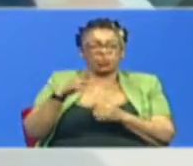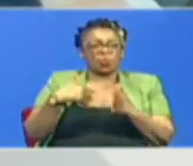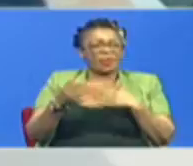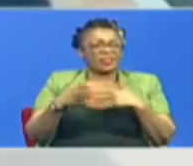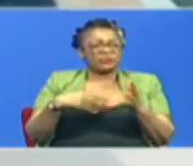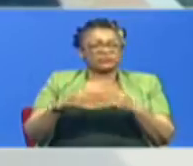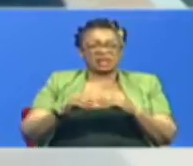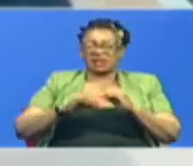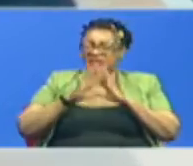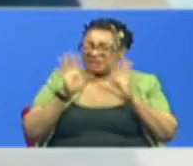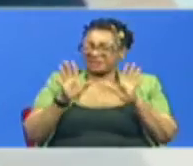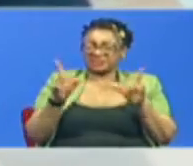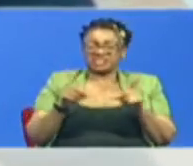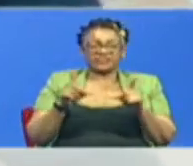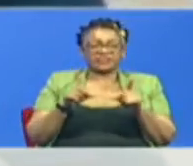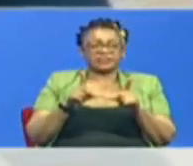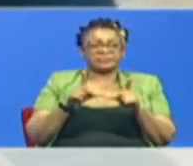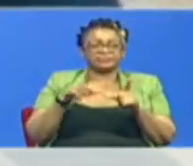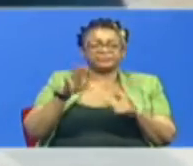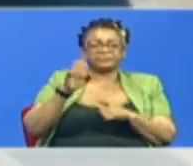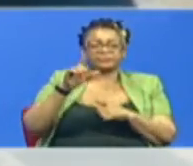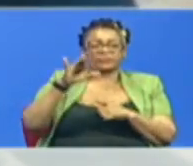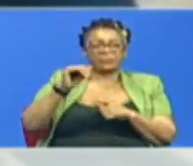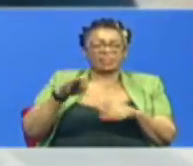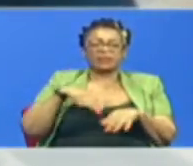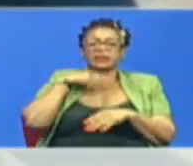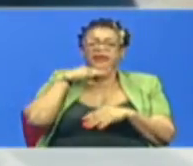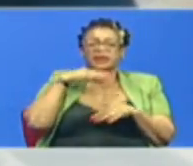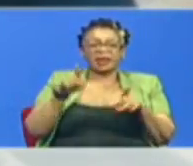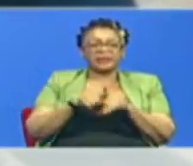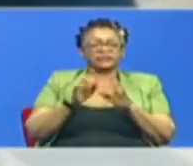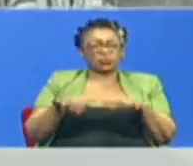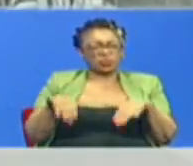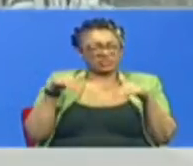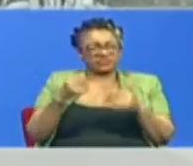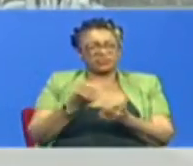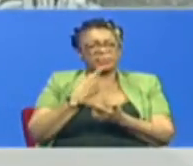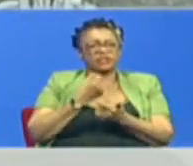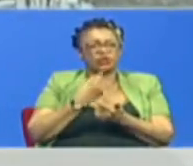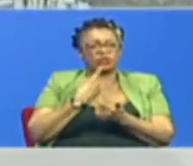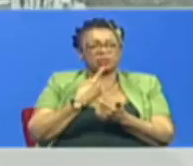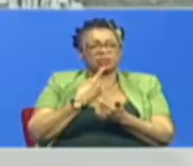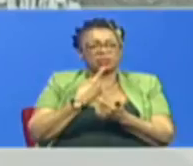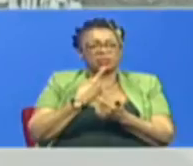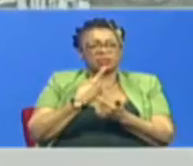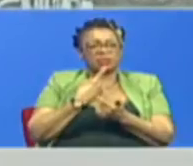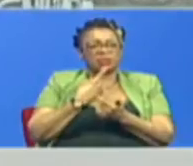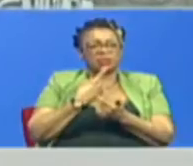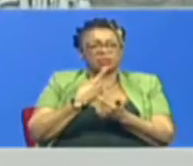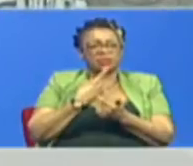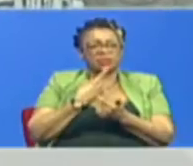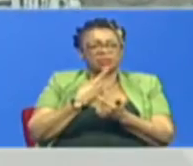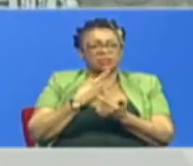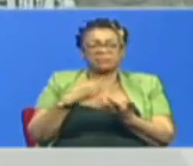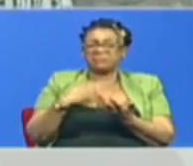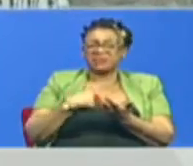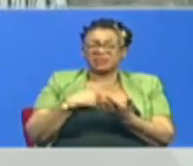certificate, Elizabeth Muli died while waiting for medical attention. Ameniwacha na watoto. Mimi sikuwa na